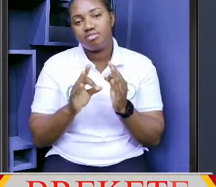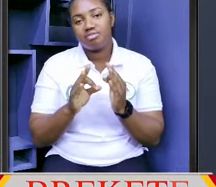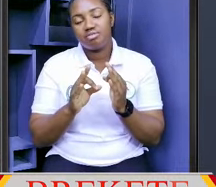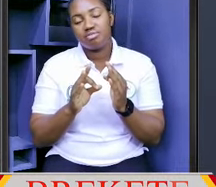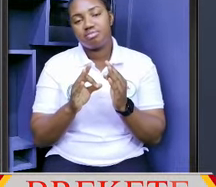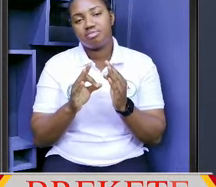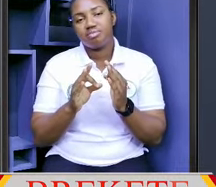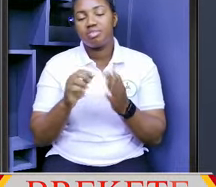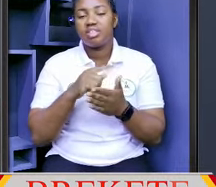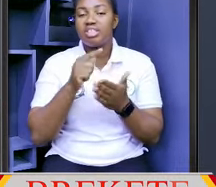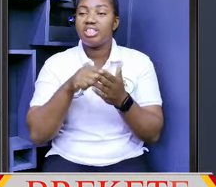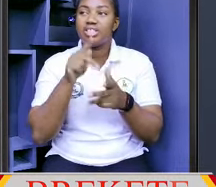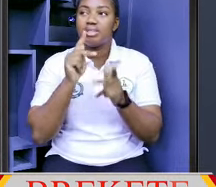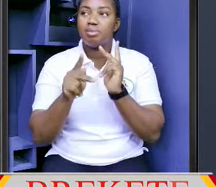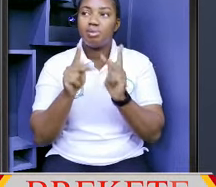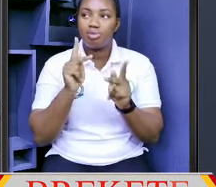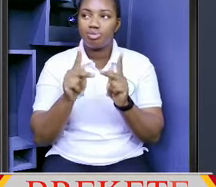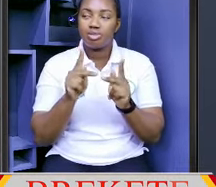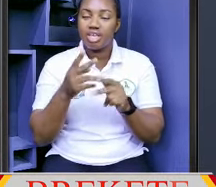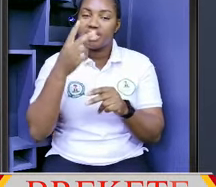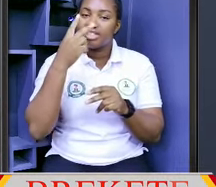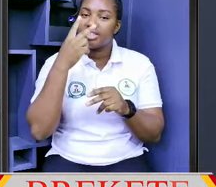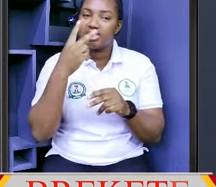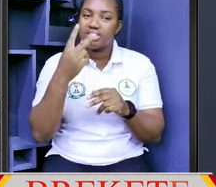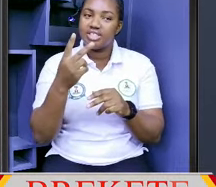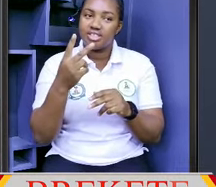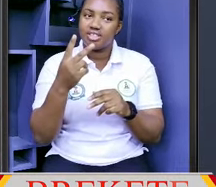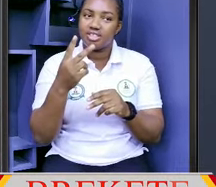if these people see